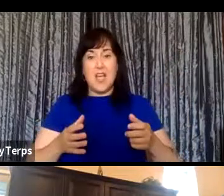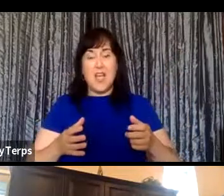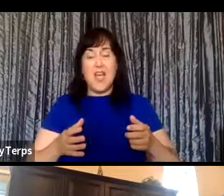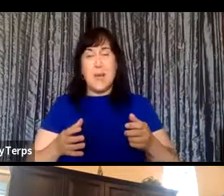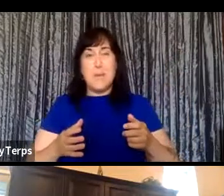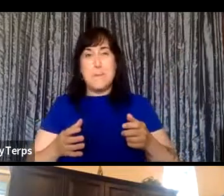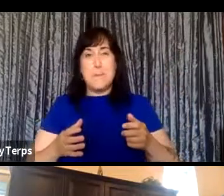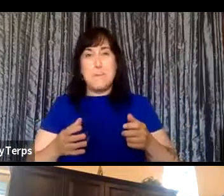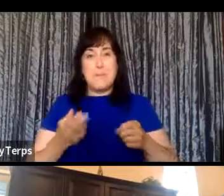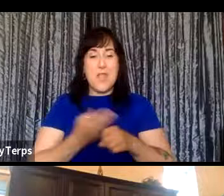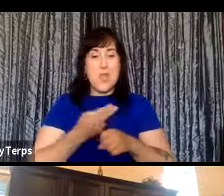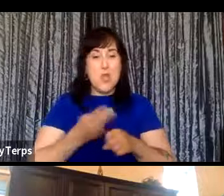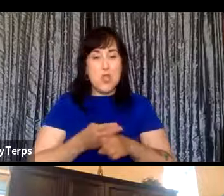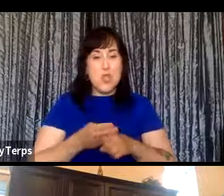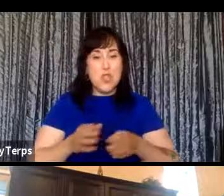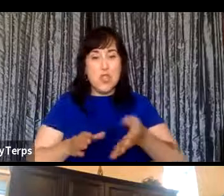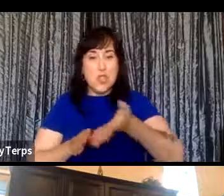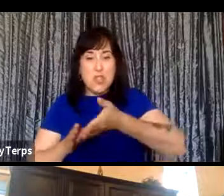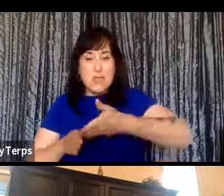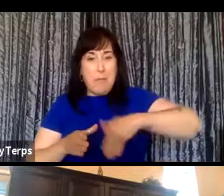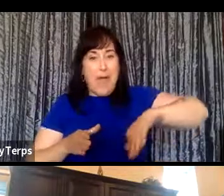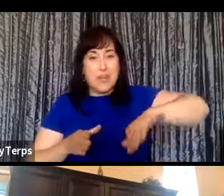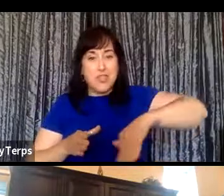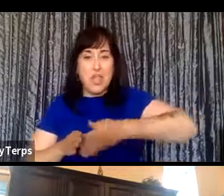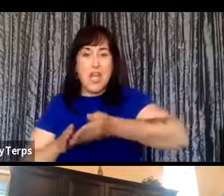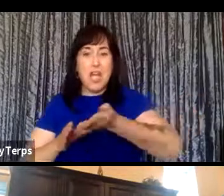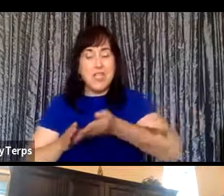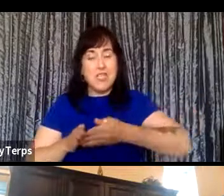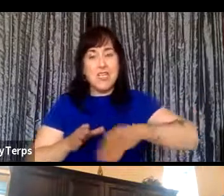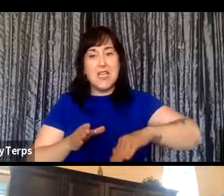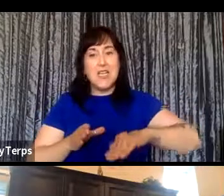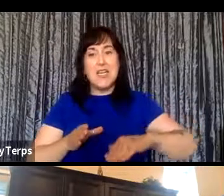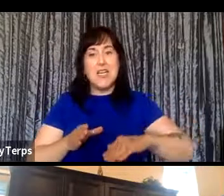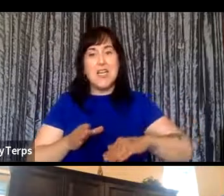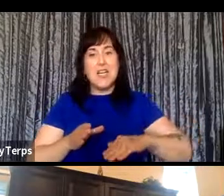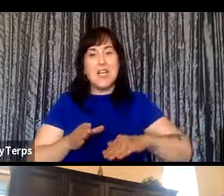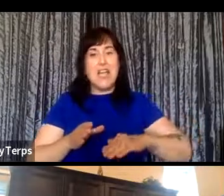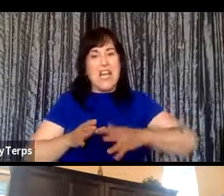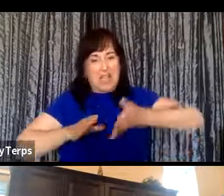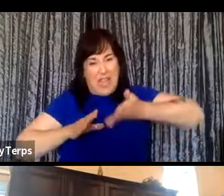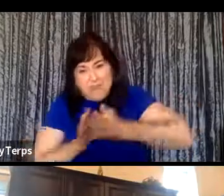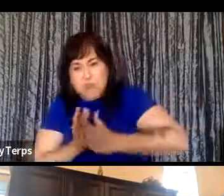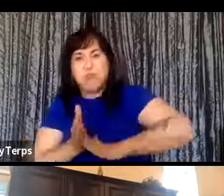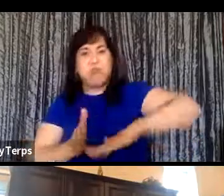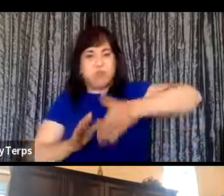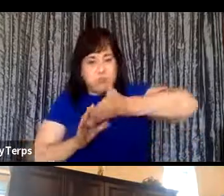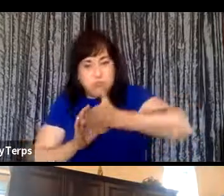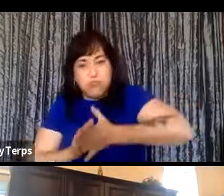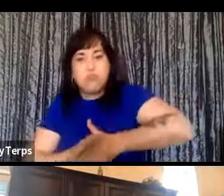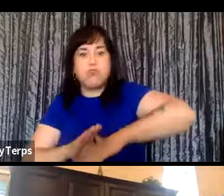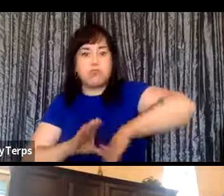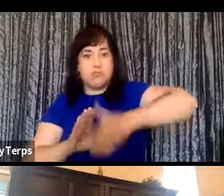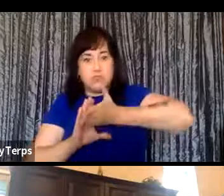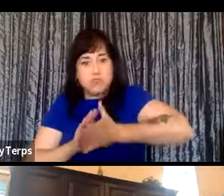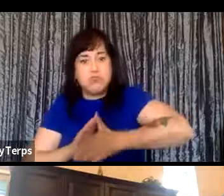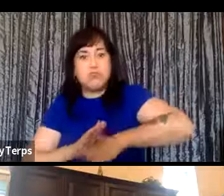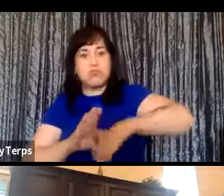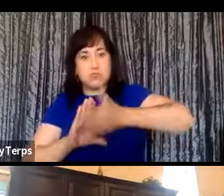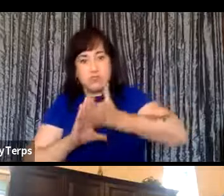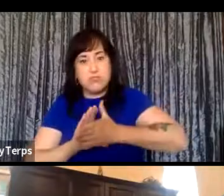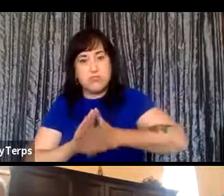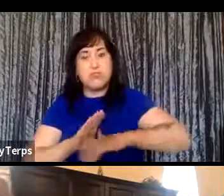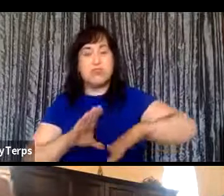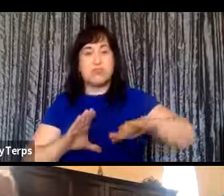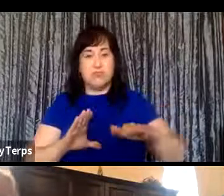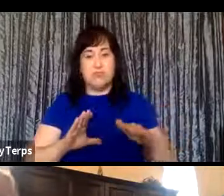non-violent, aggressive way. I'm not sure if that even works, but I want you to smudge the living hell out of it in a way which isn't going to